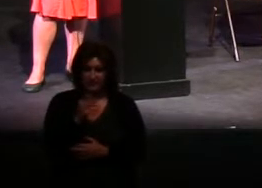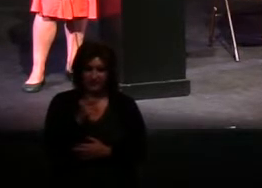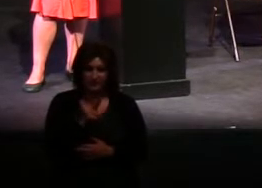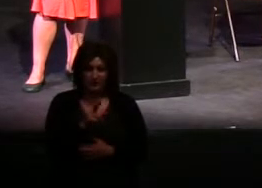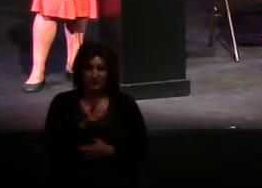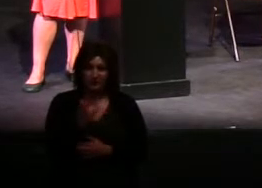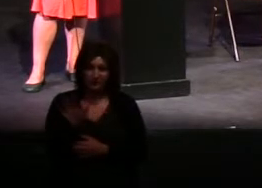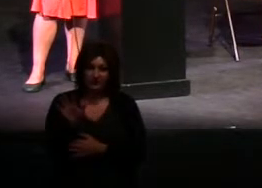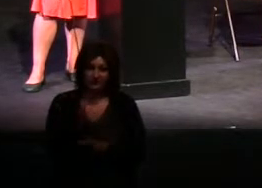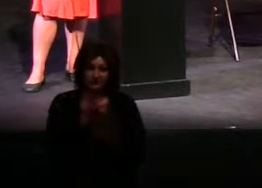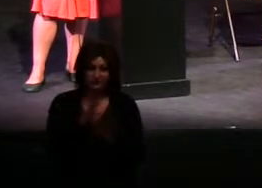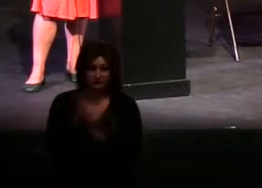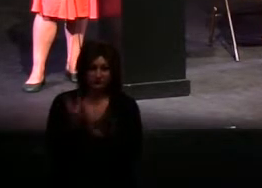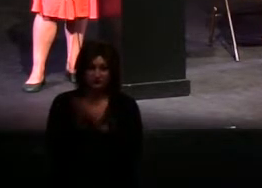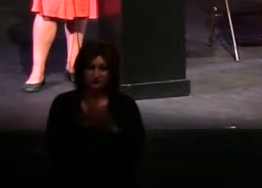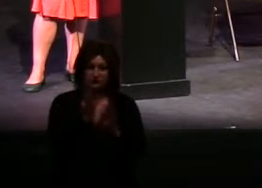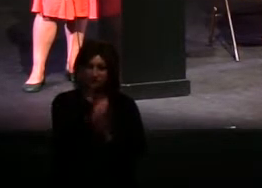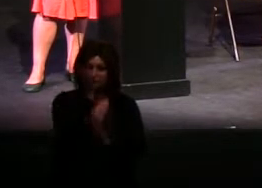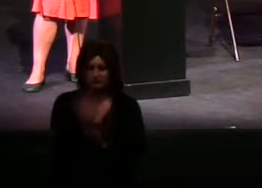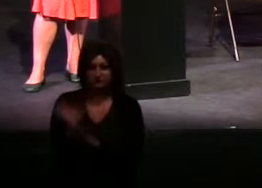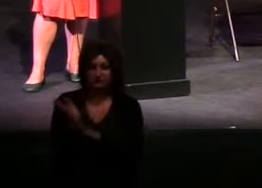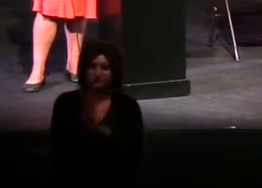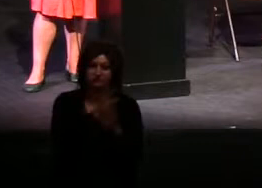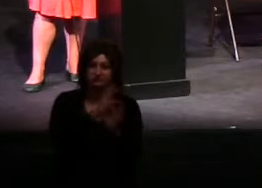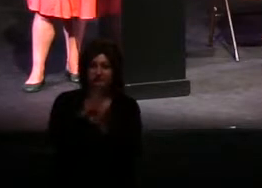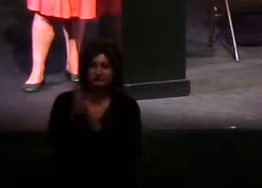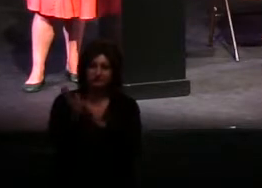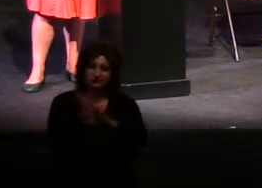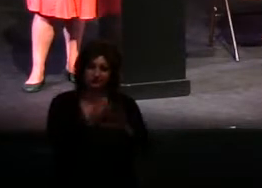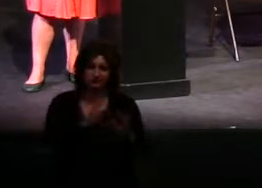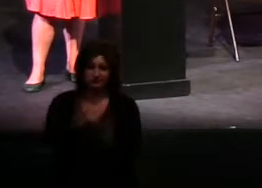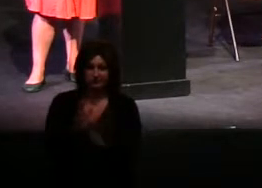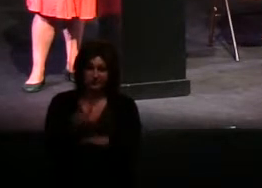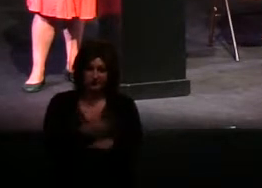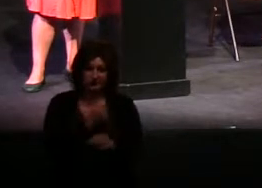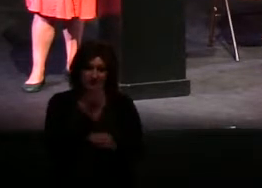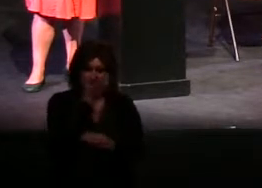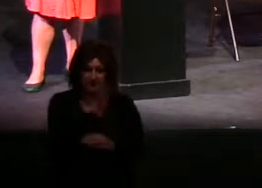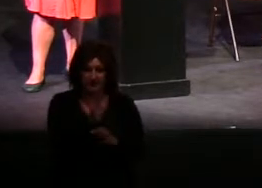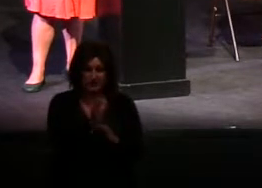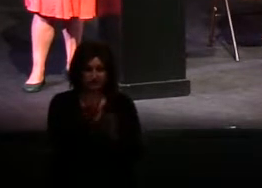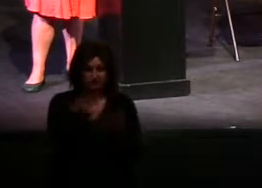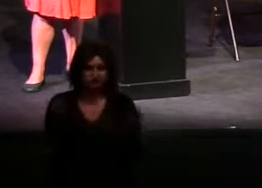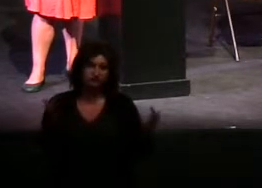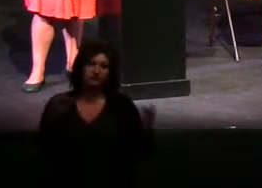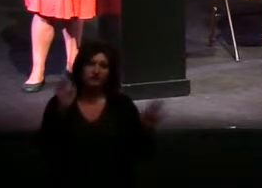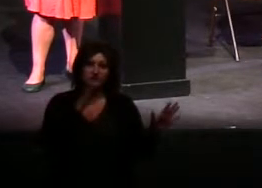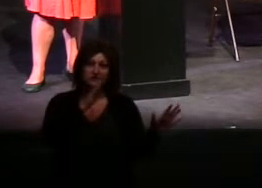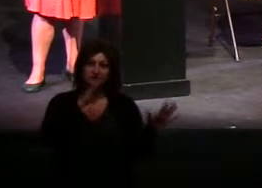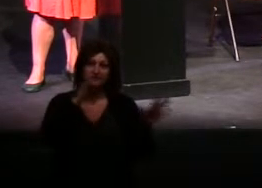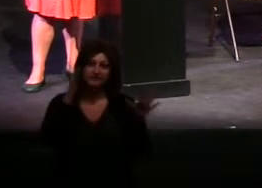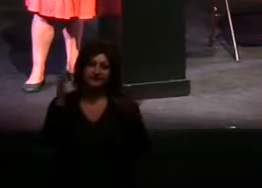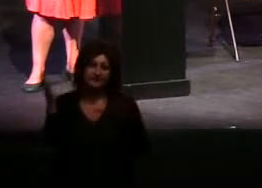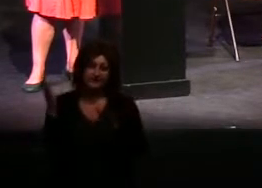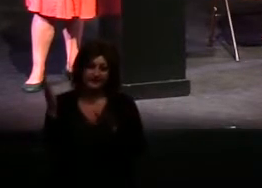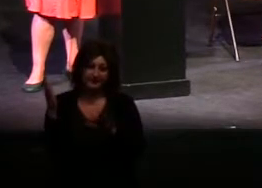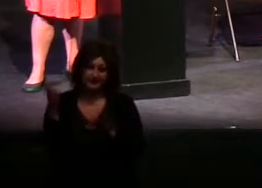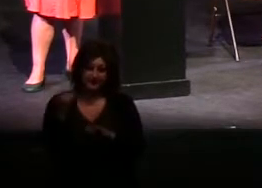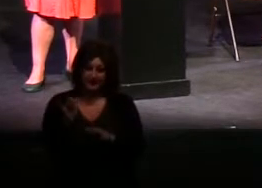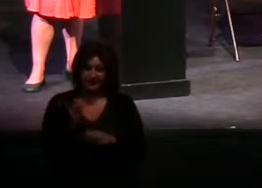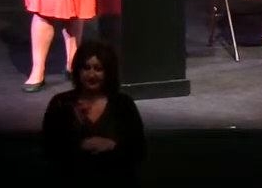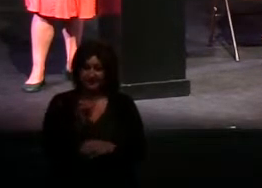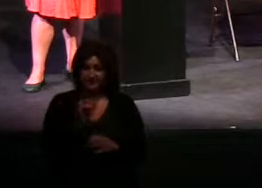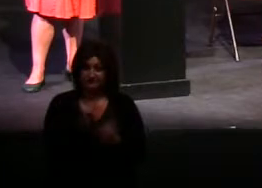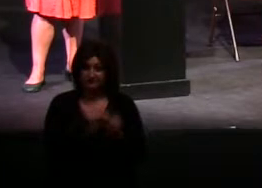wave, lawn grass, fence, and sky, wave, lawn grass, fence, and sky. A little rhyme here,